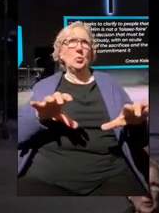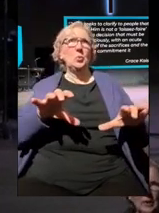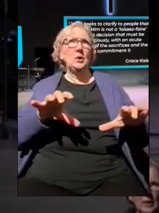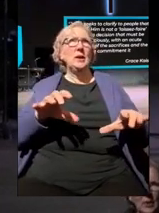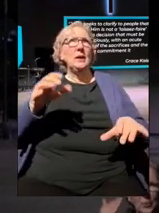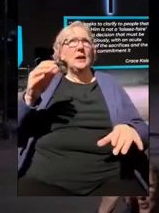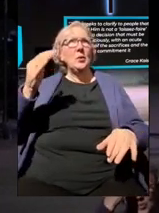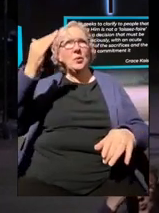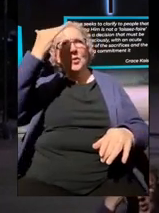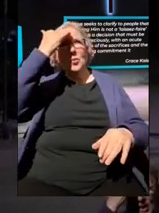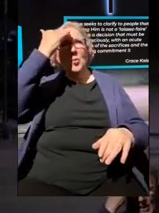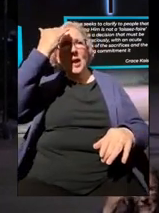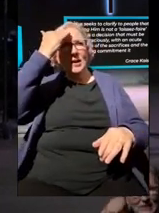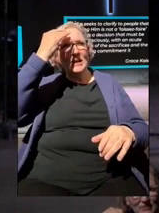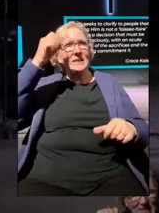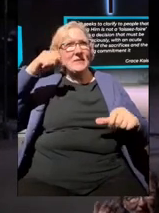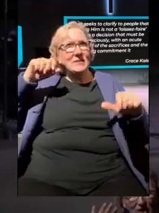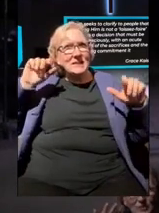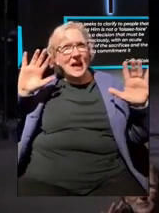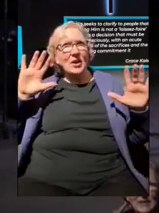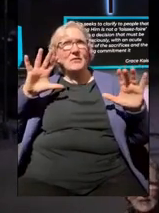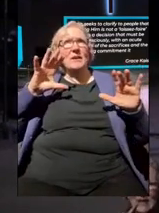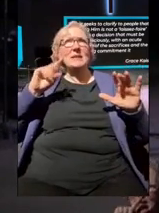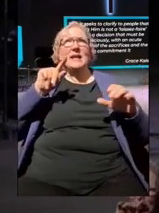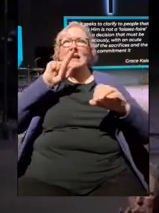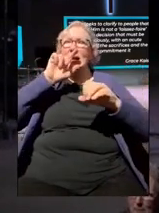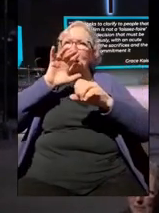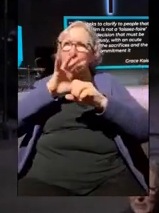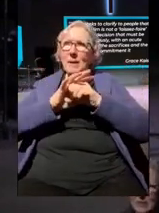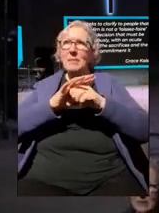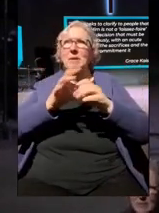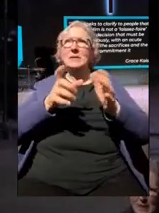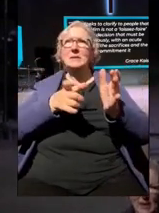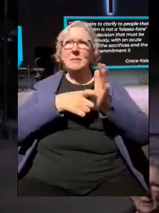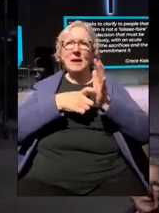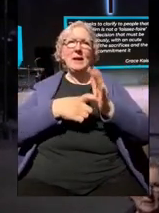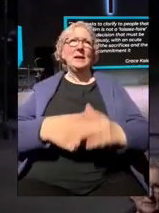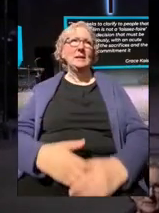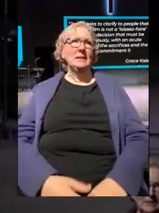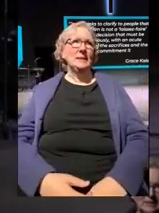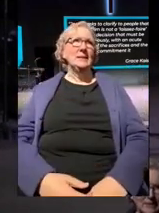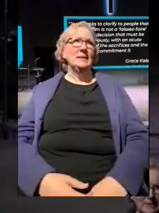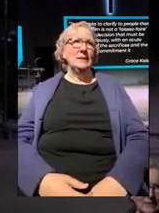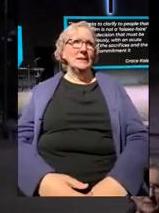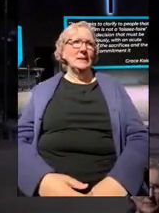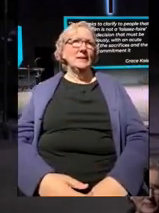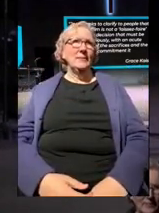the sacrifices and the unwavering commitment that it demands.